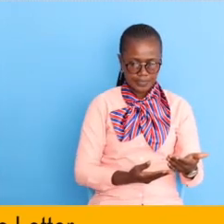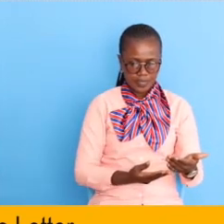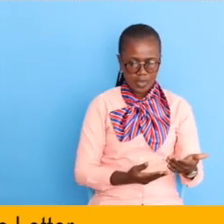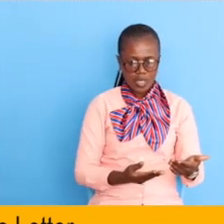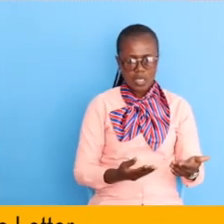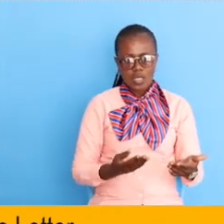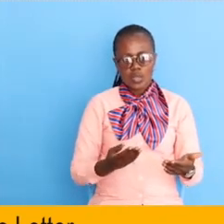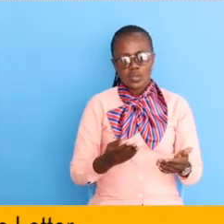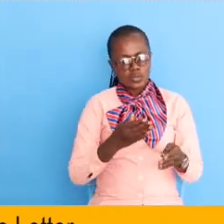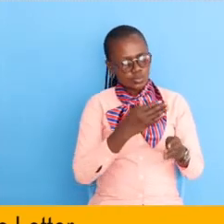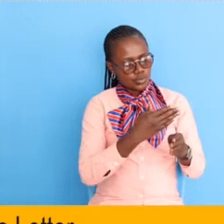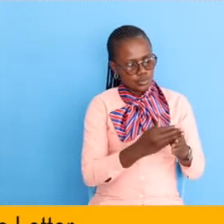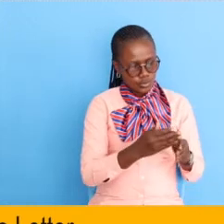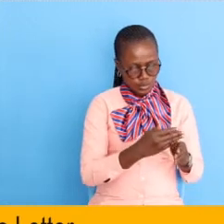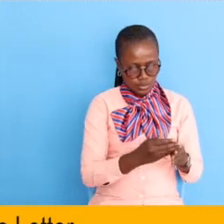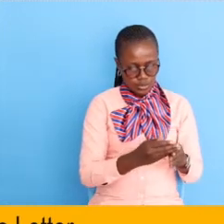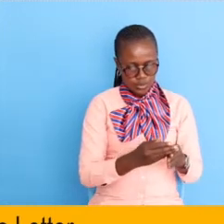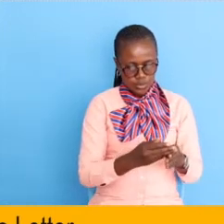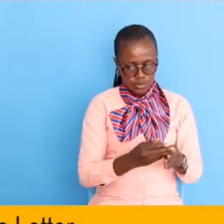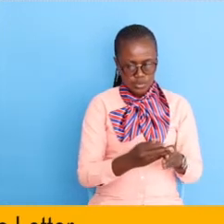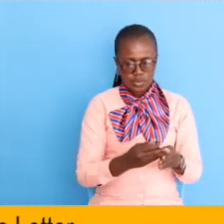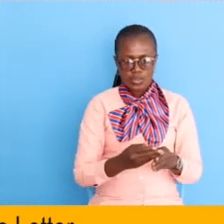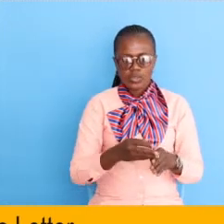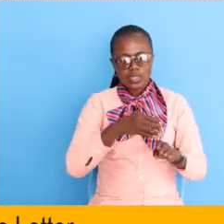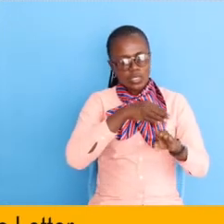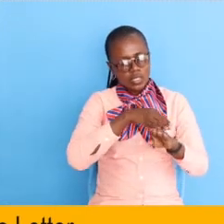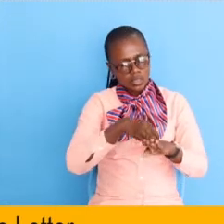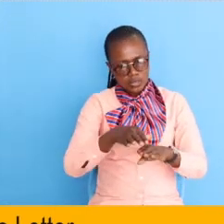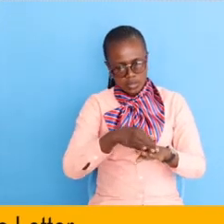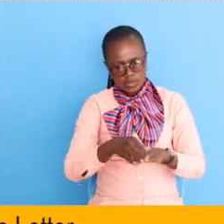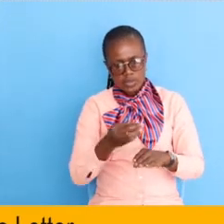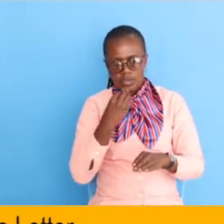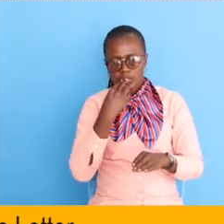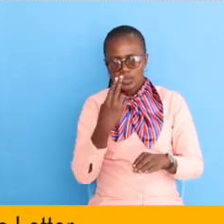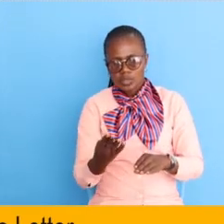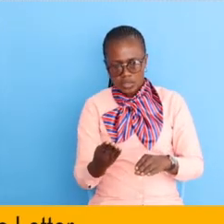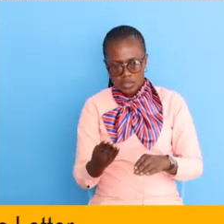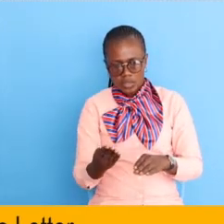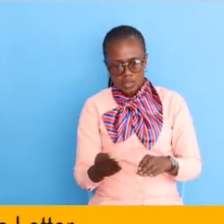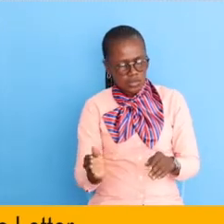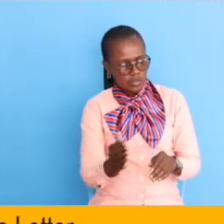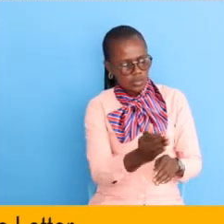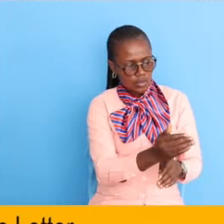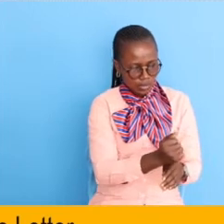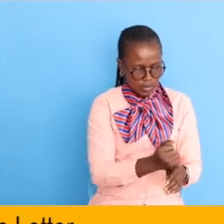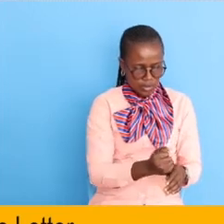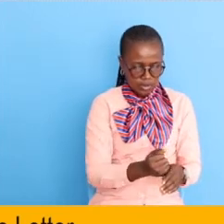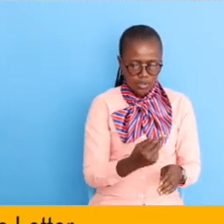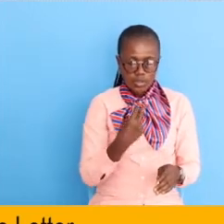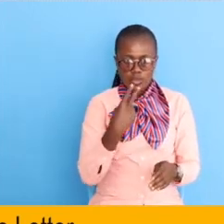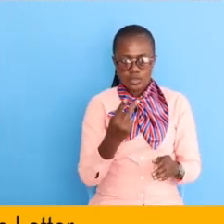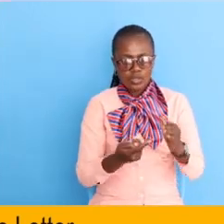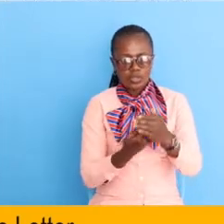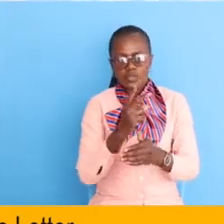use of the expression and or the use of the information that you got from this